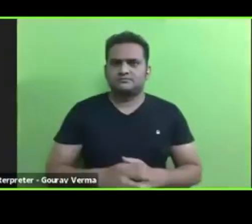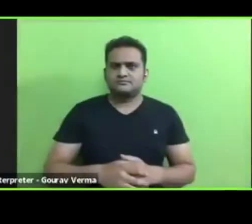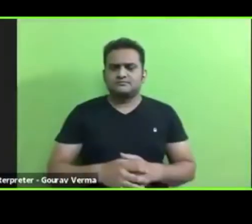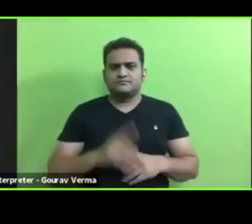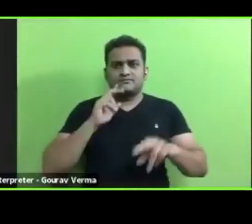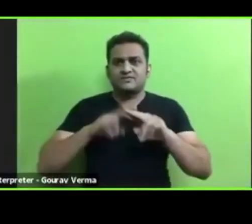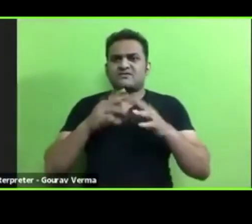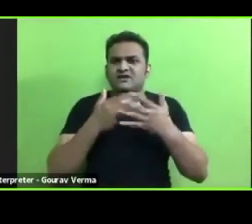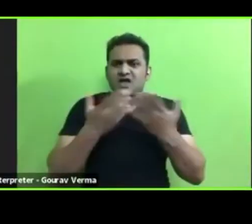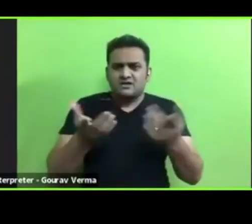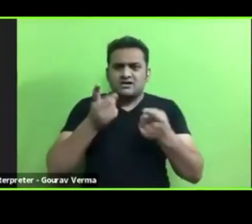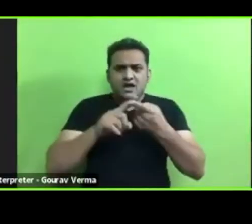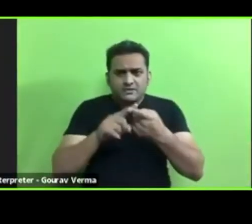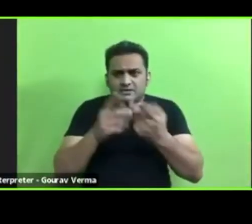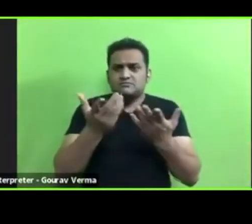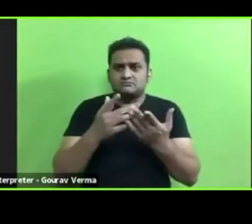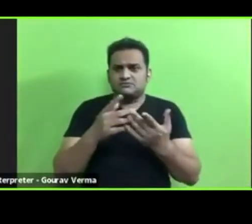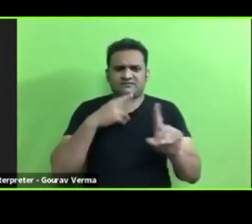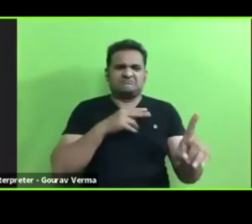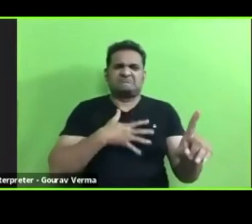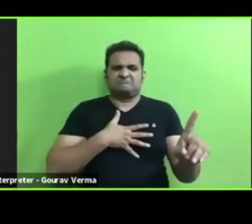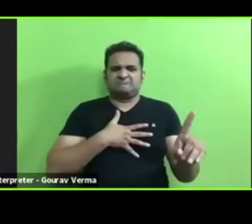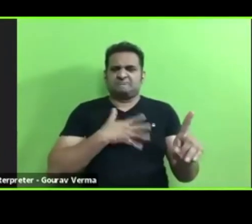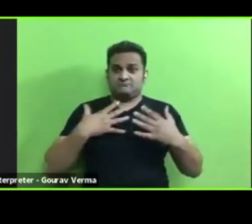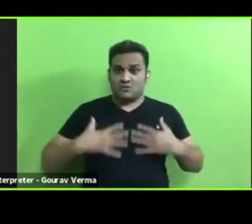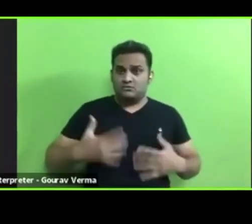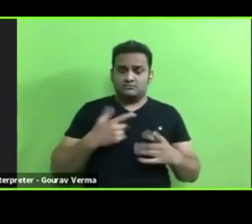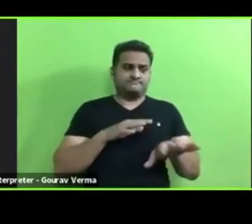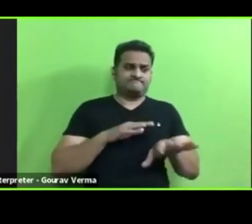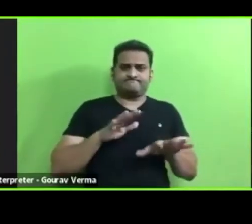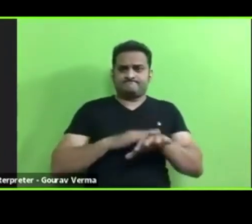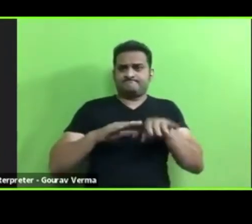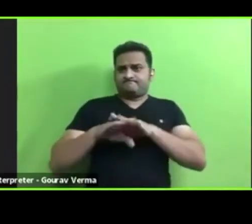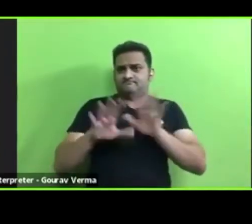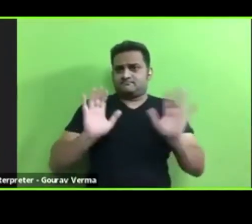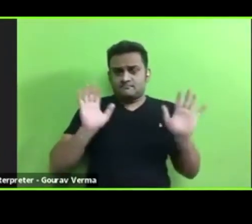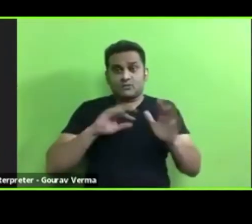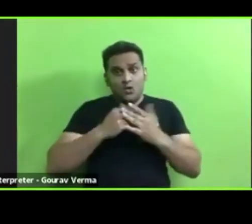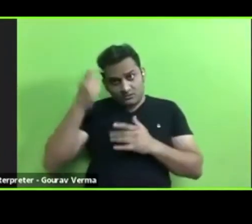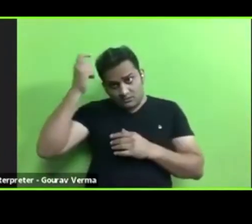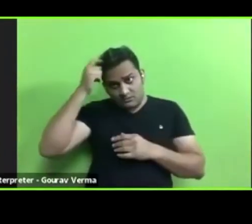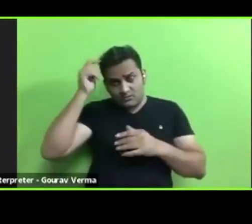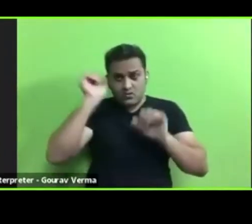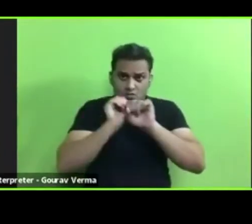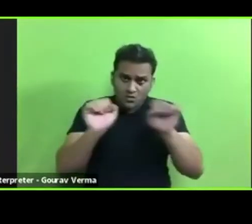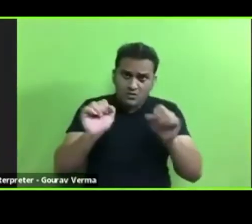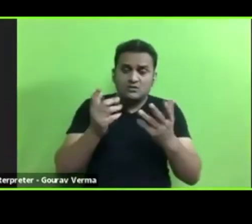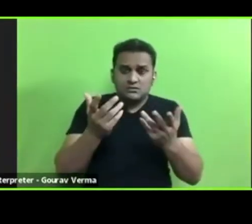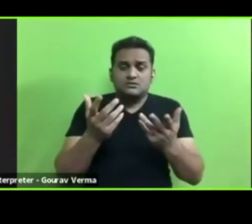happening, from the bodily to something that is in the mind or beyond, you also